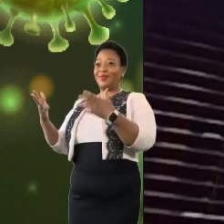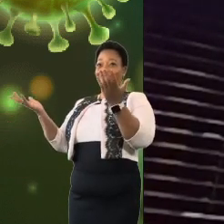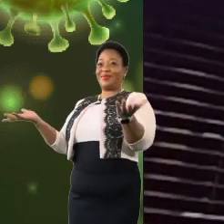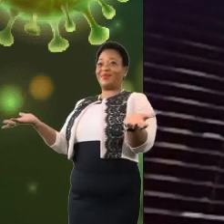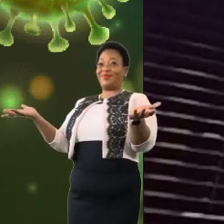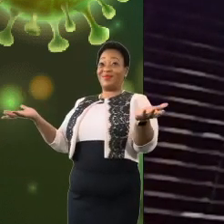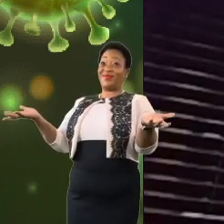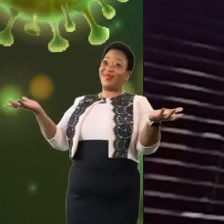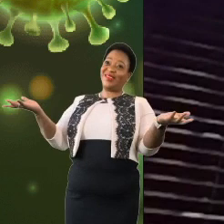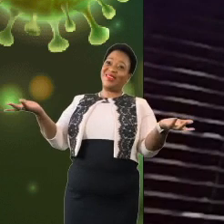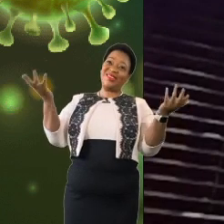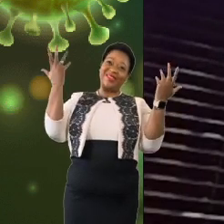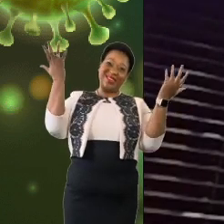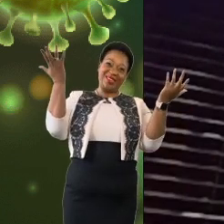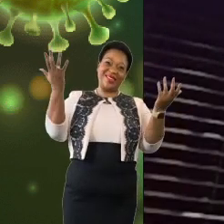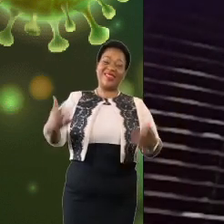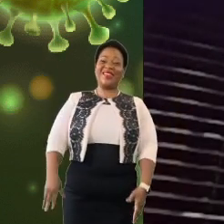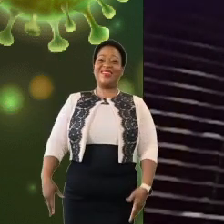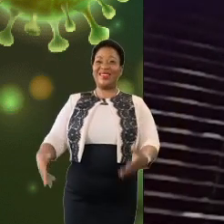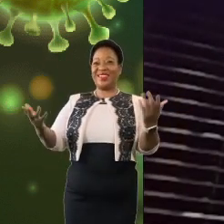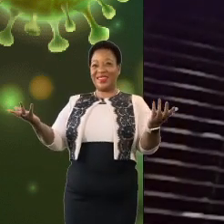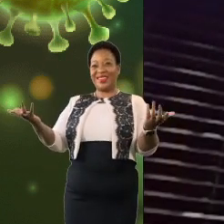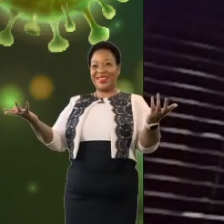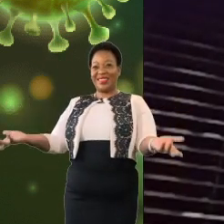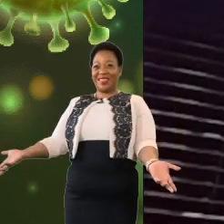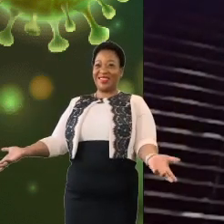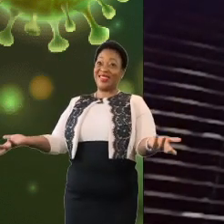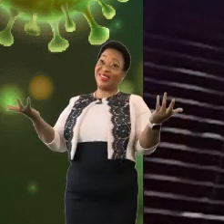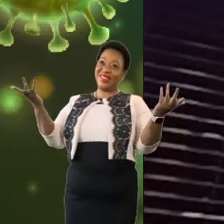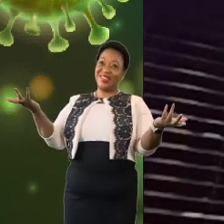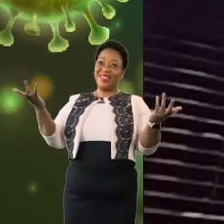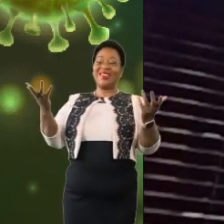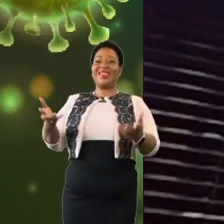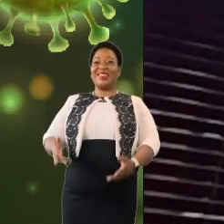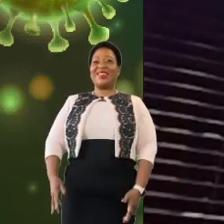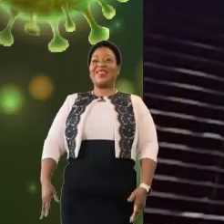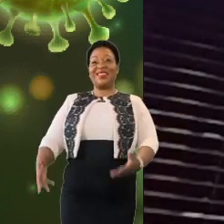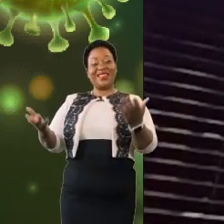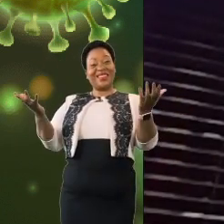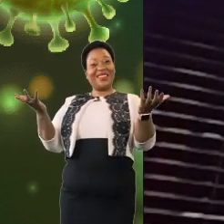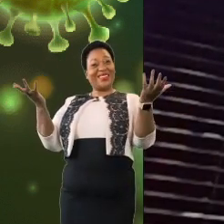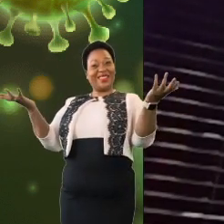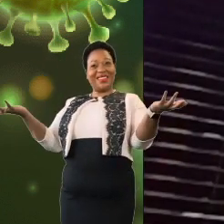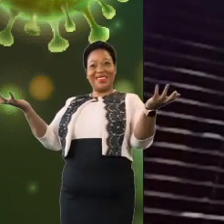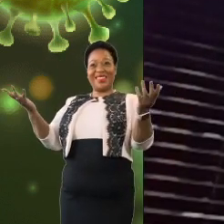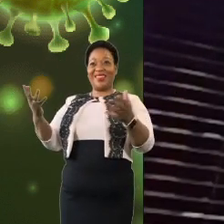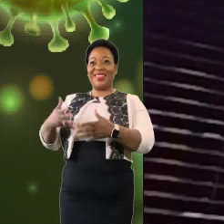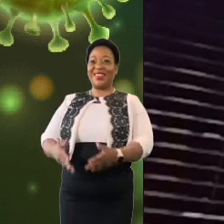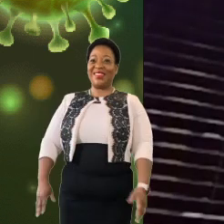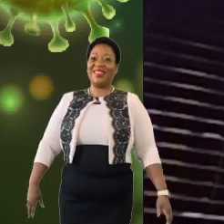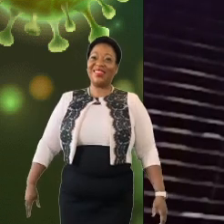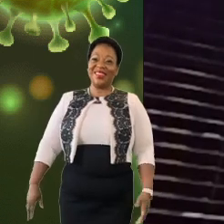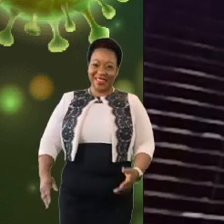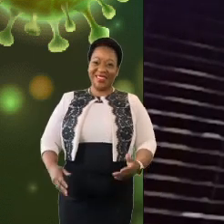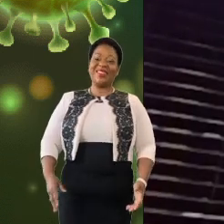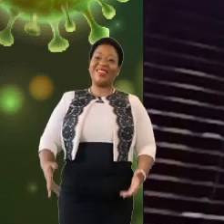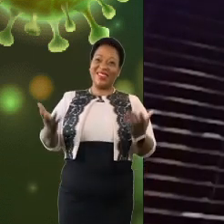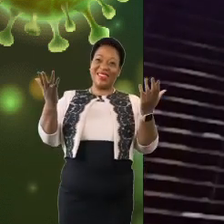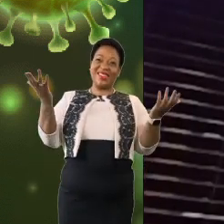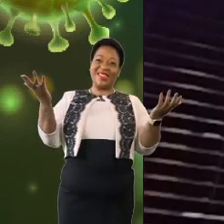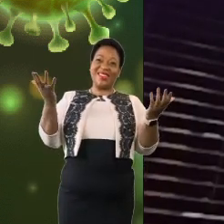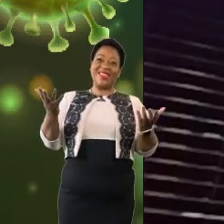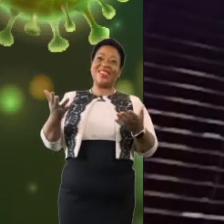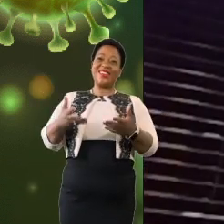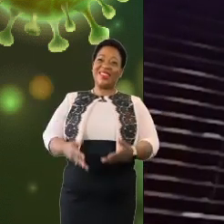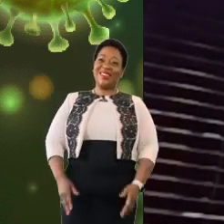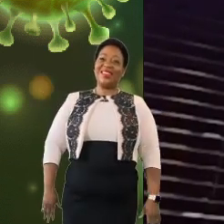leadership emerging from those discussions that will take our province to the next level. We want to see